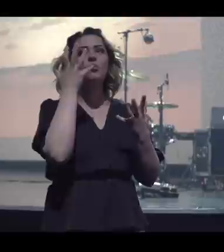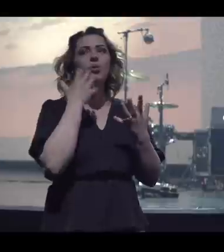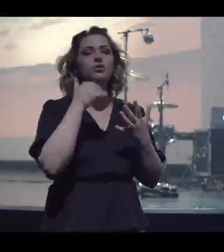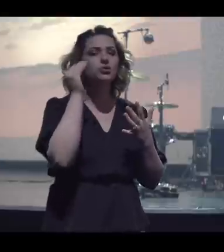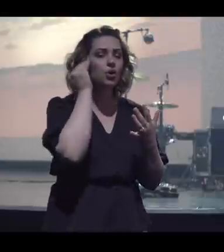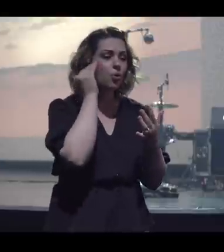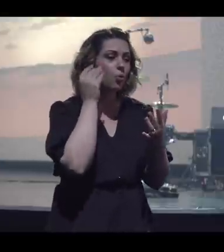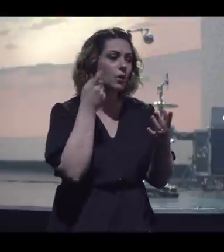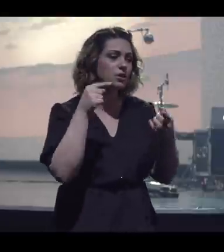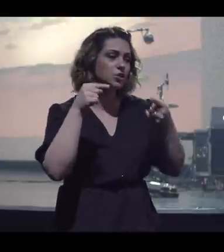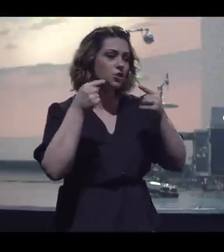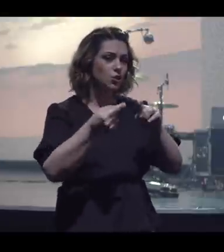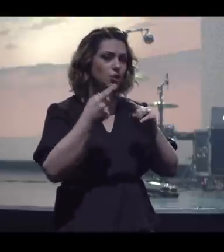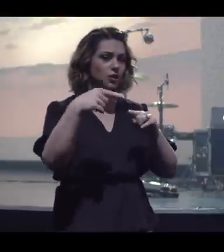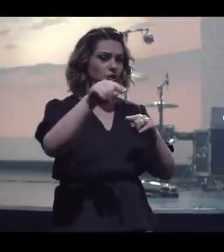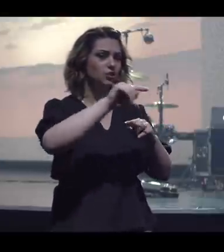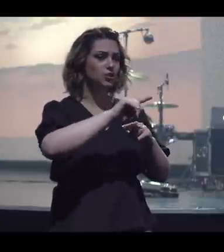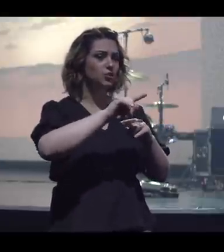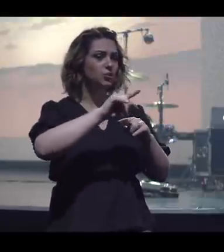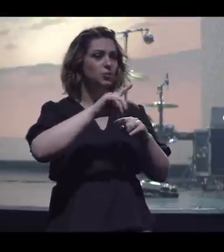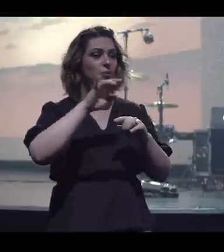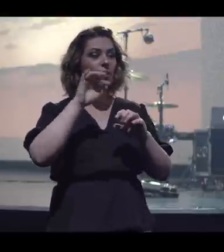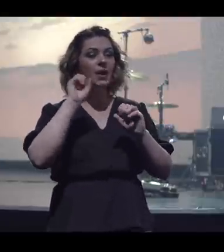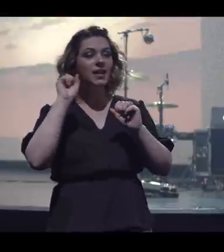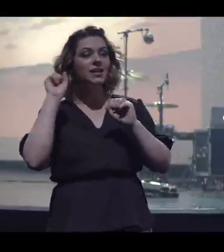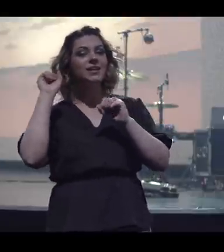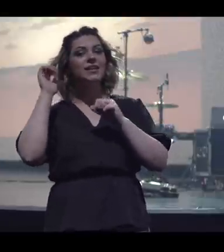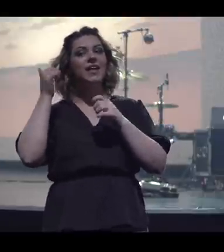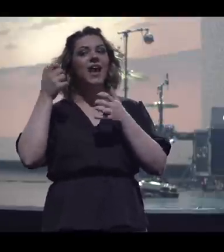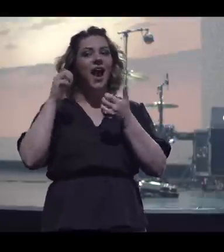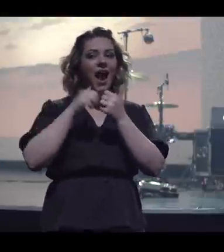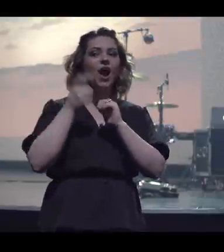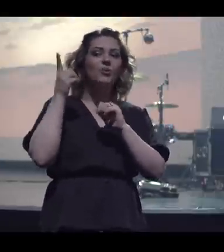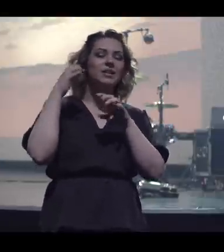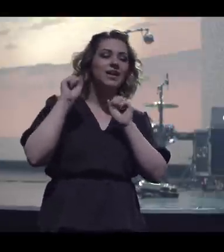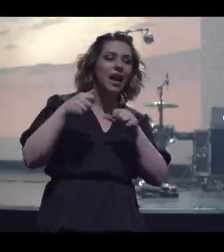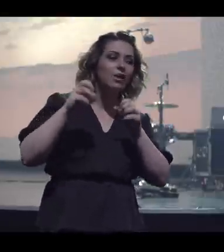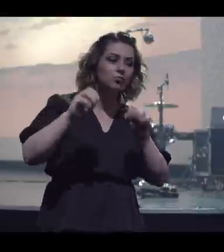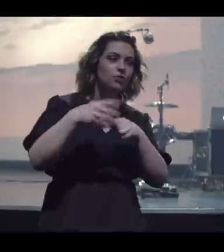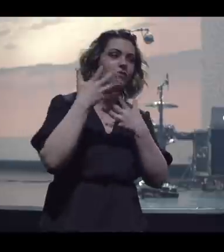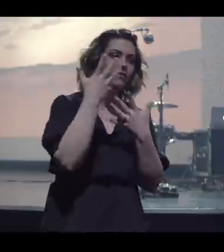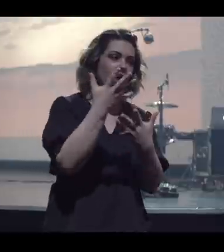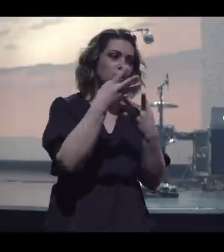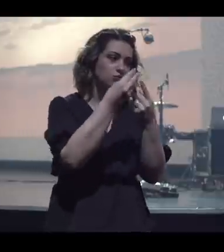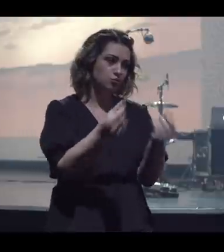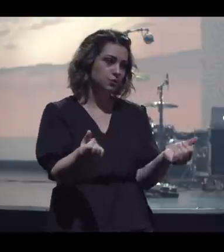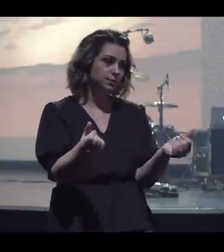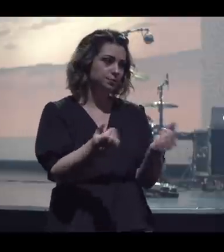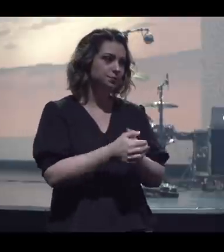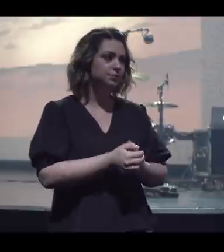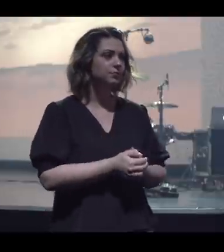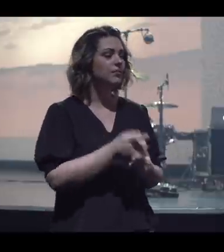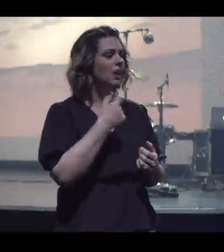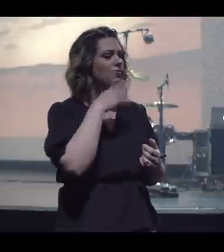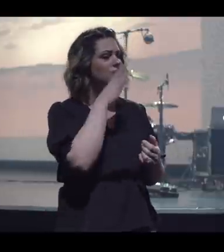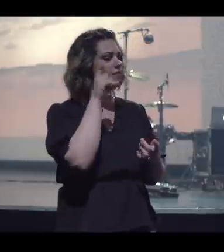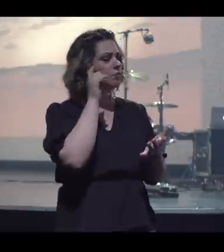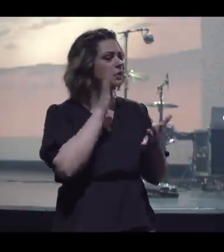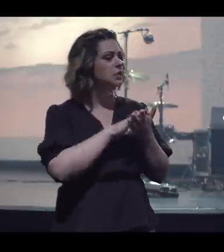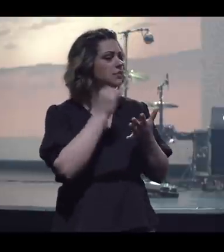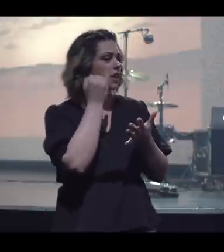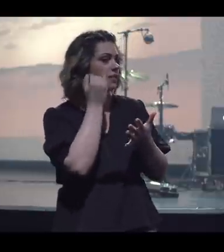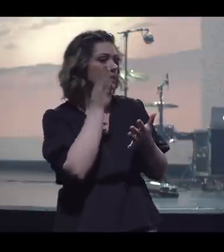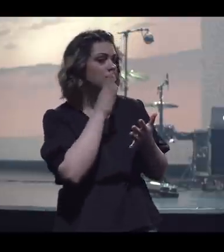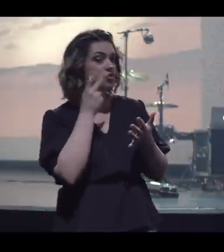physician, can provide a solution. Another thing that sheep do, and this, I wouldn't have believed this had I not actually seen it in a